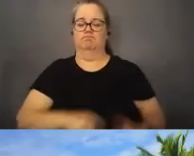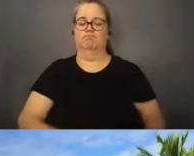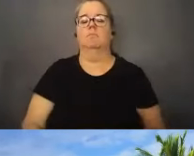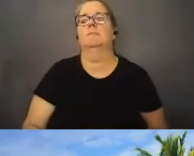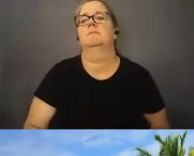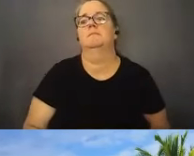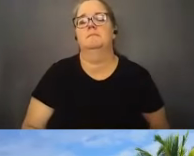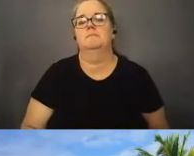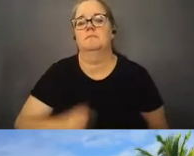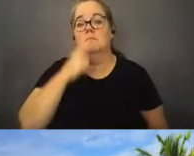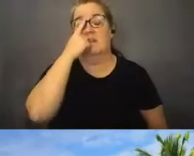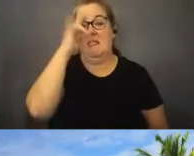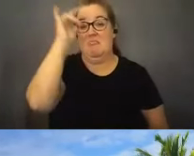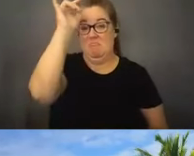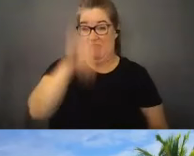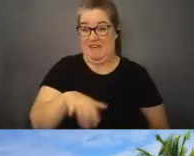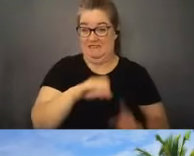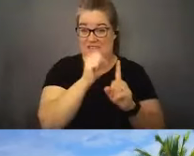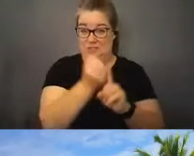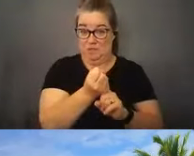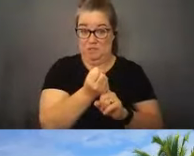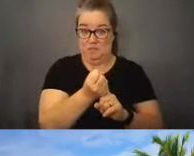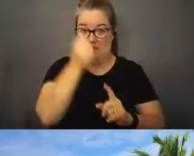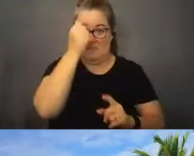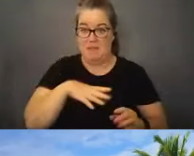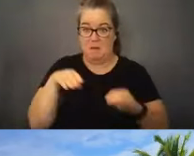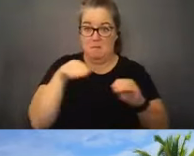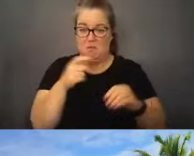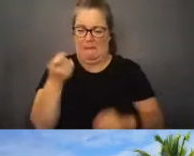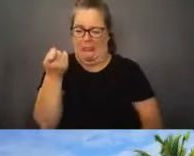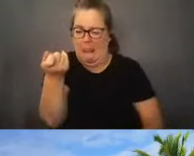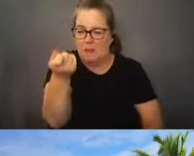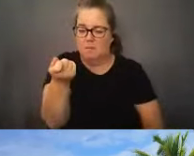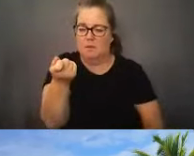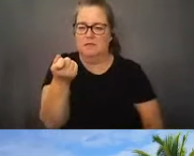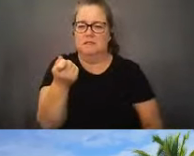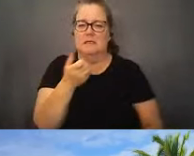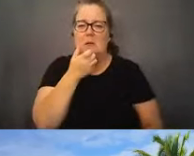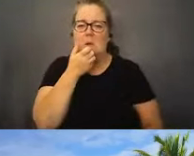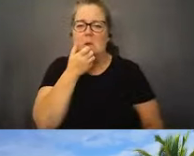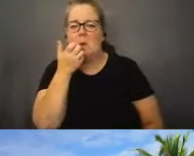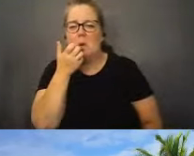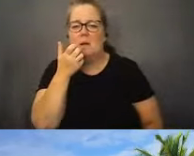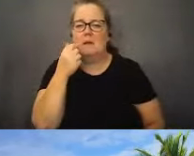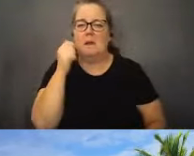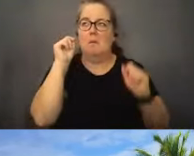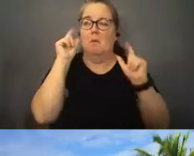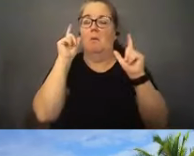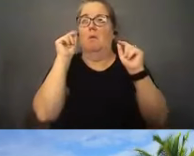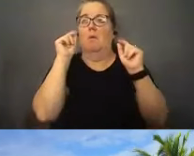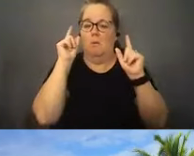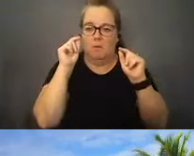So in this situation, he moved around a little bit and he moaned and he opened his eyes. So he